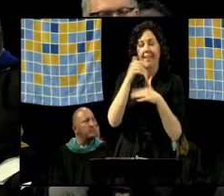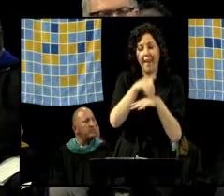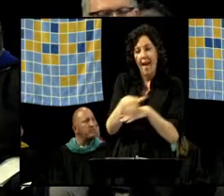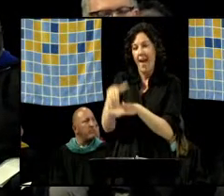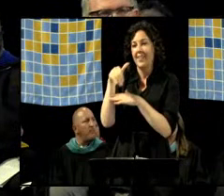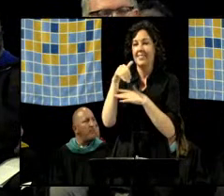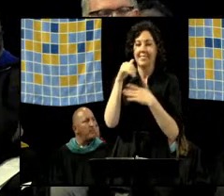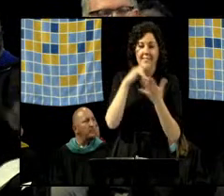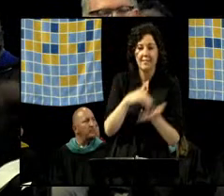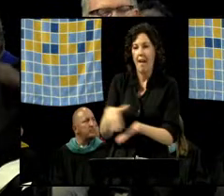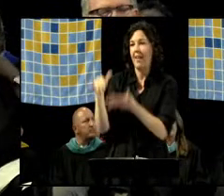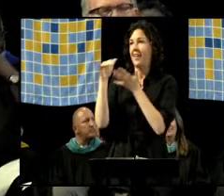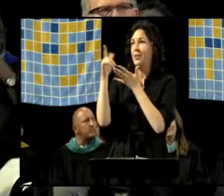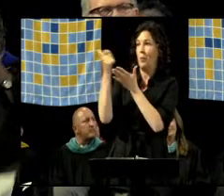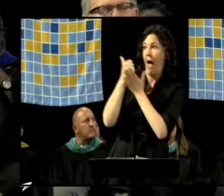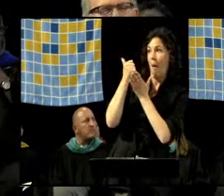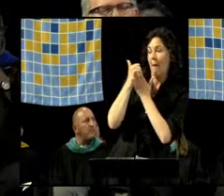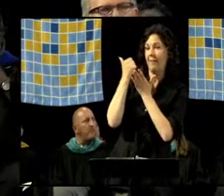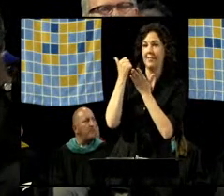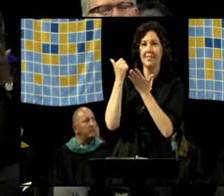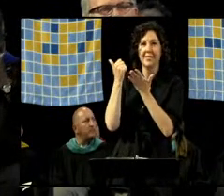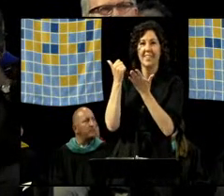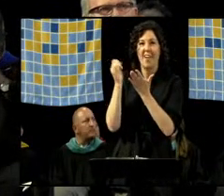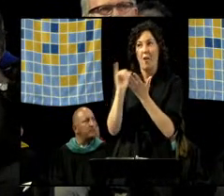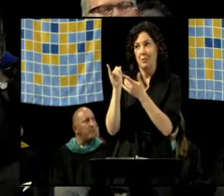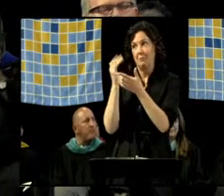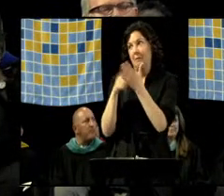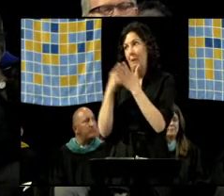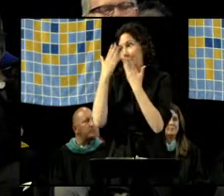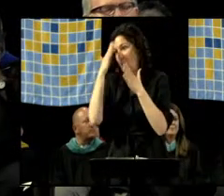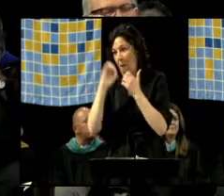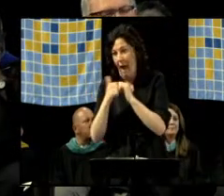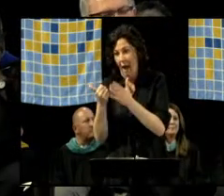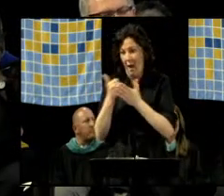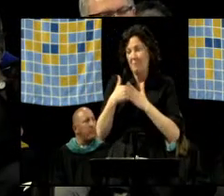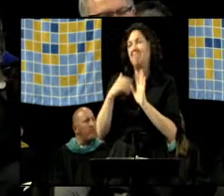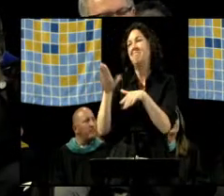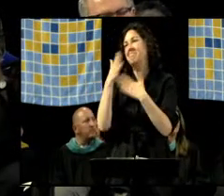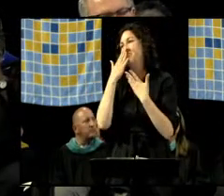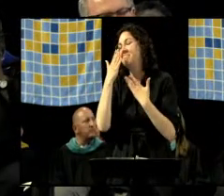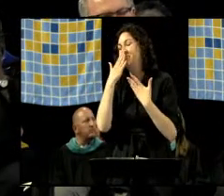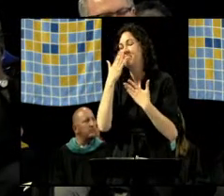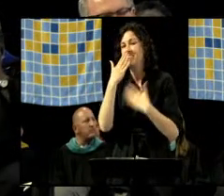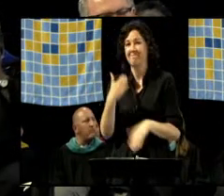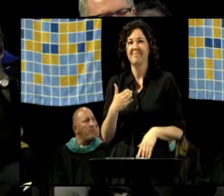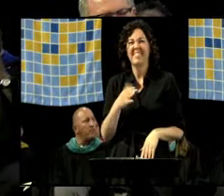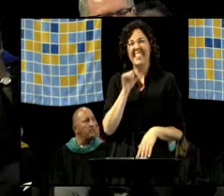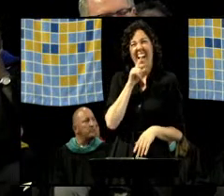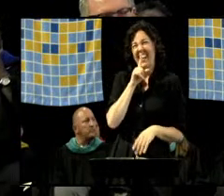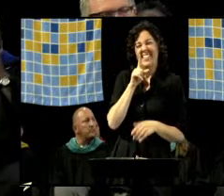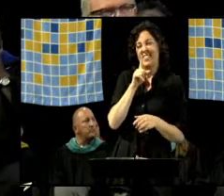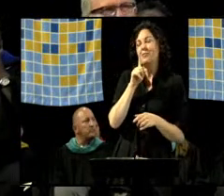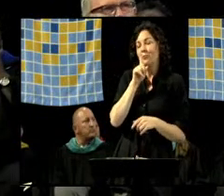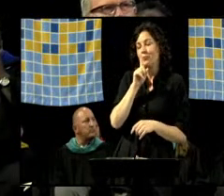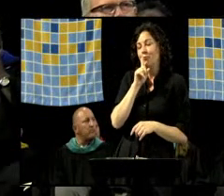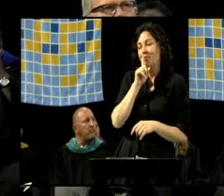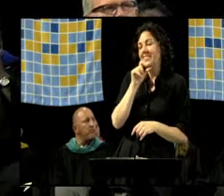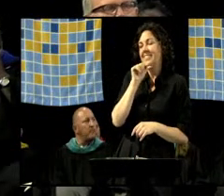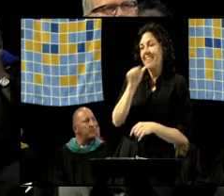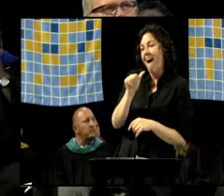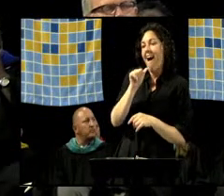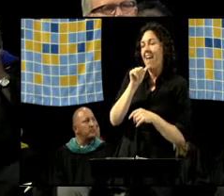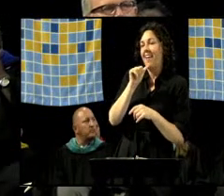school even though you didn't have to, or sometimes know how to. I know we don't say it enough, but again, thank